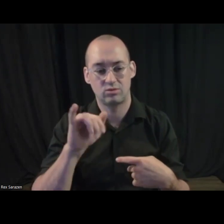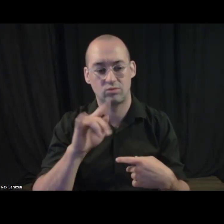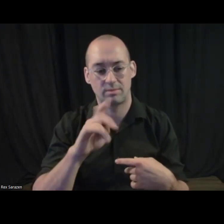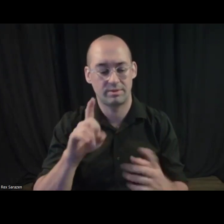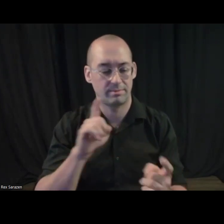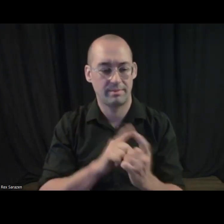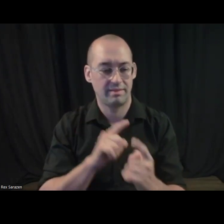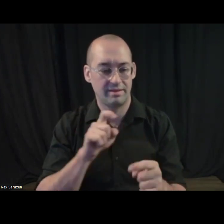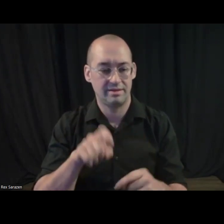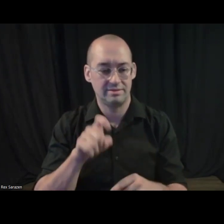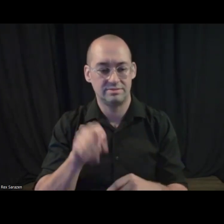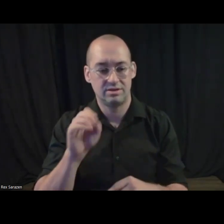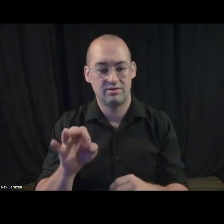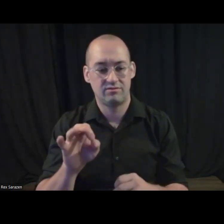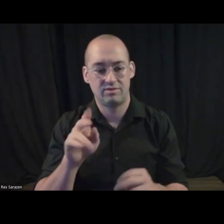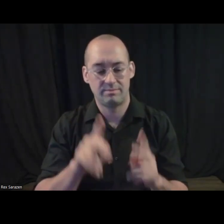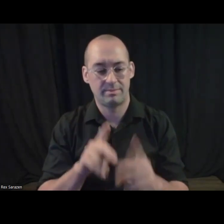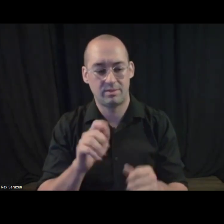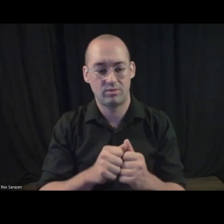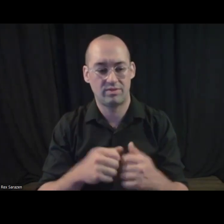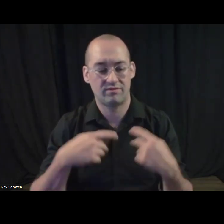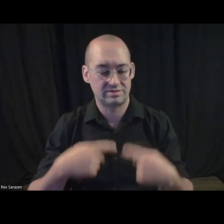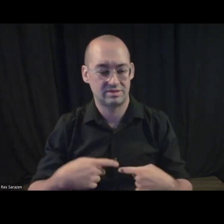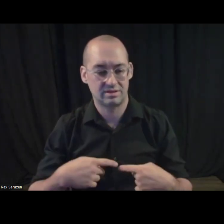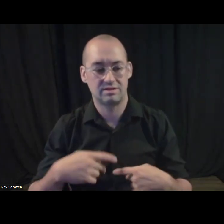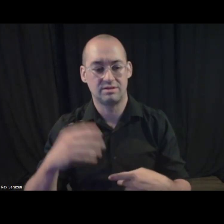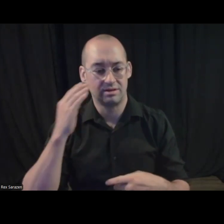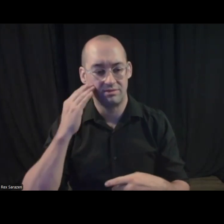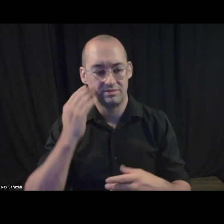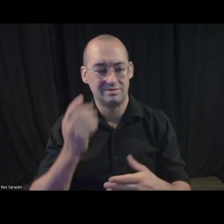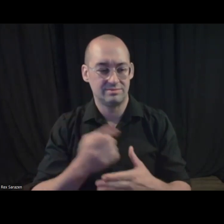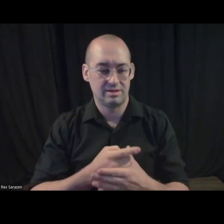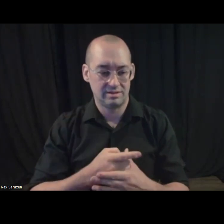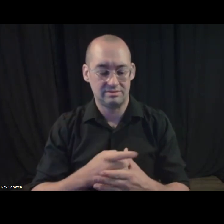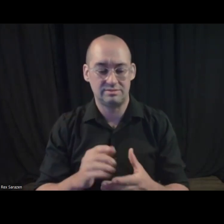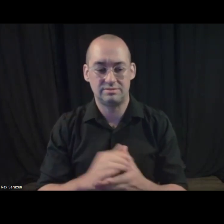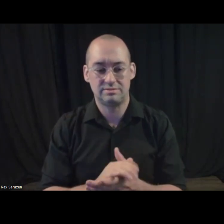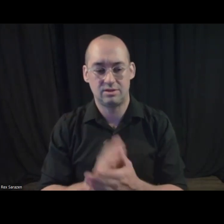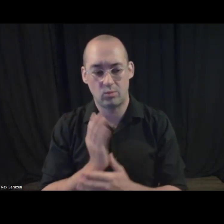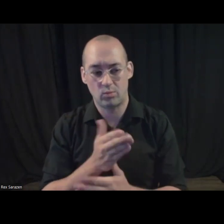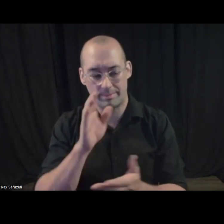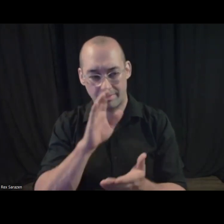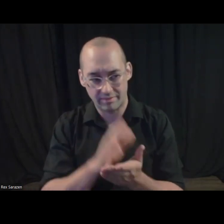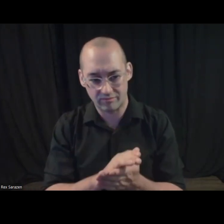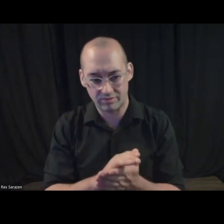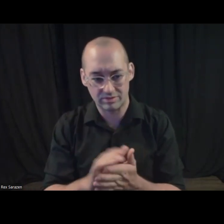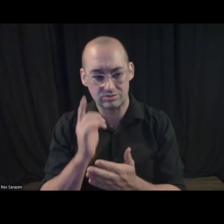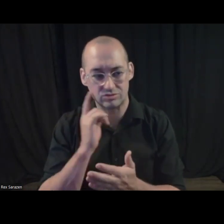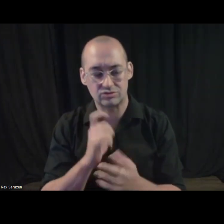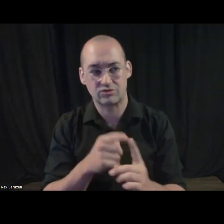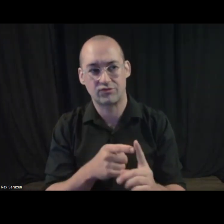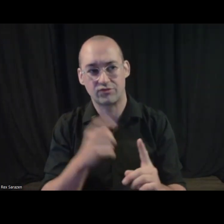of people with physical or cognitive disabilities. We believe, just from